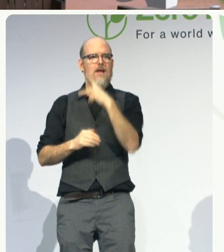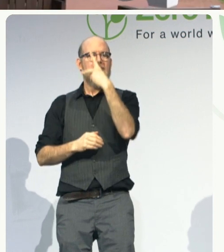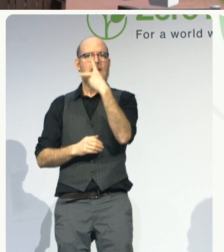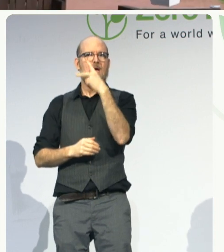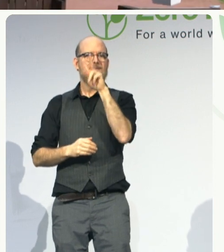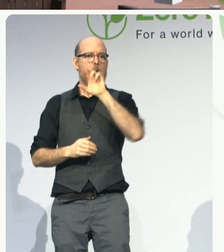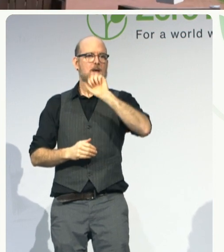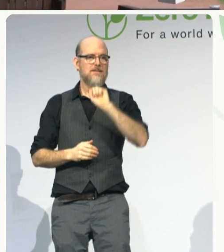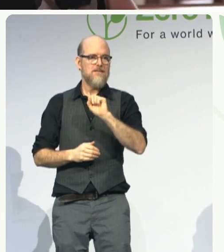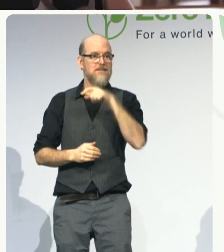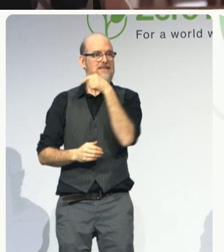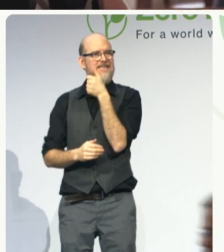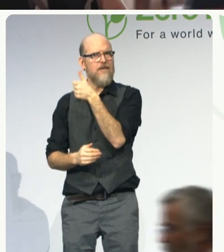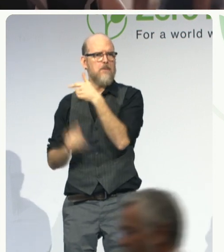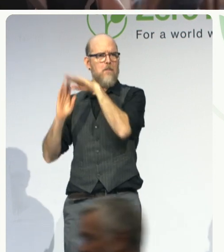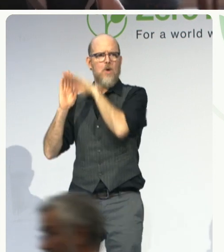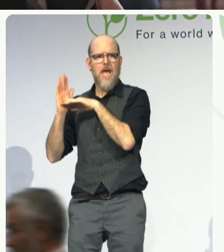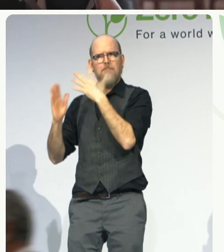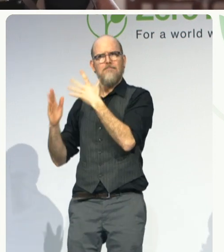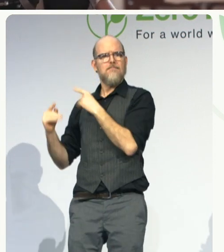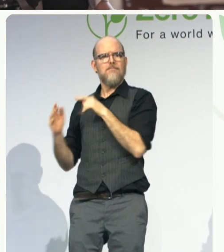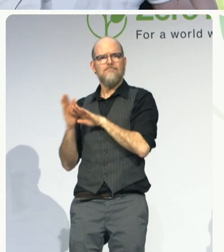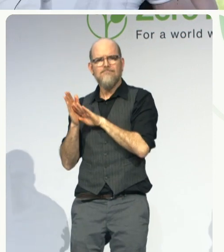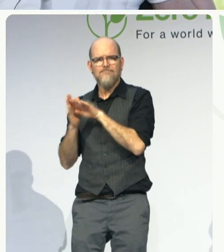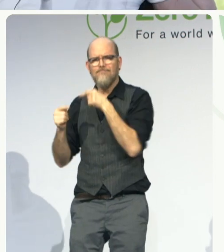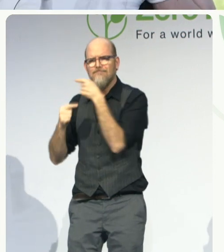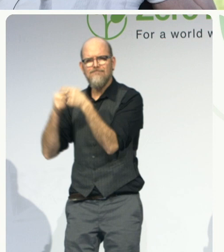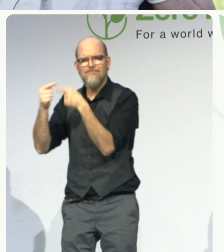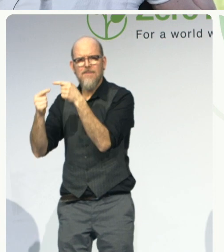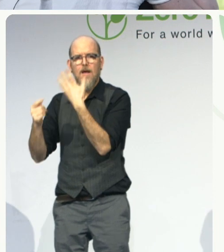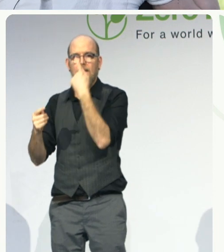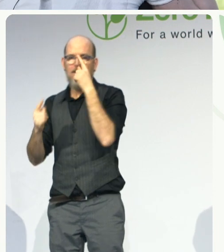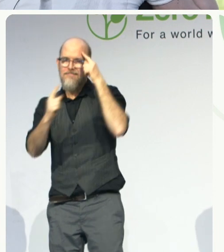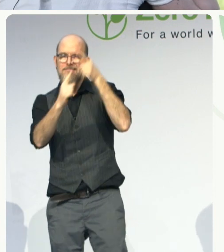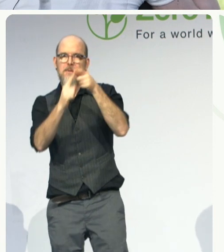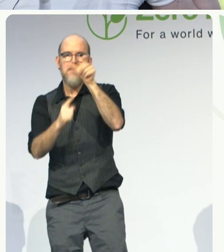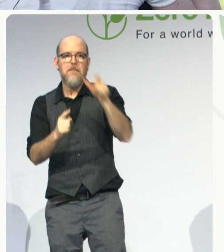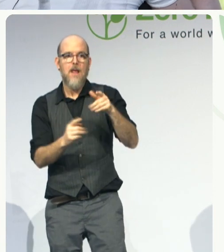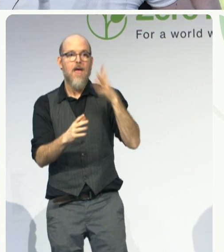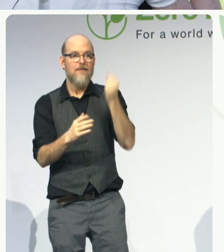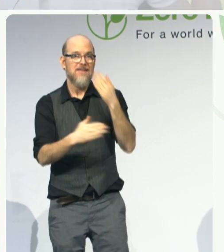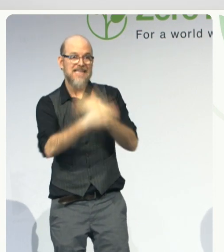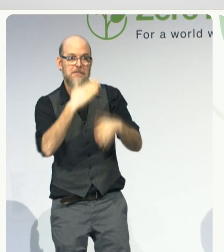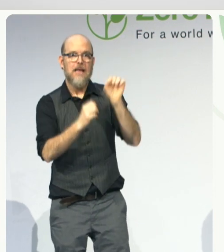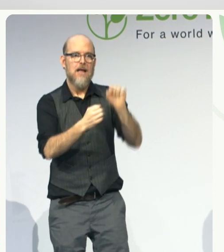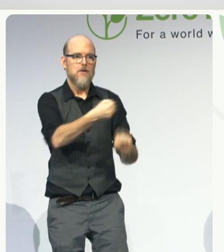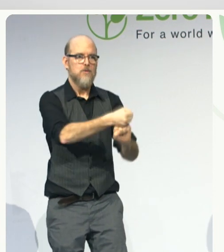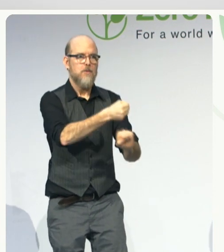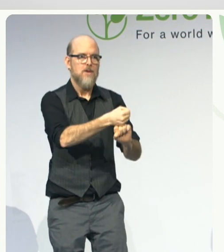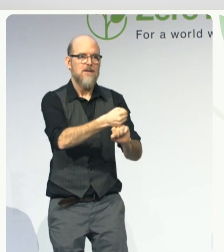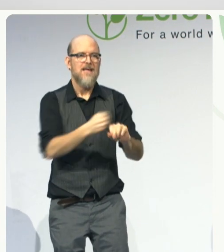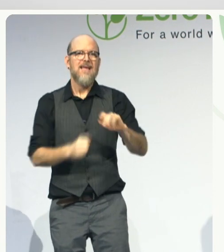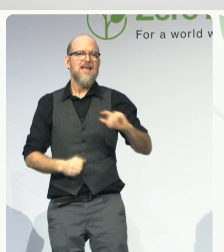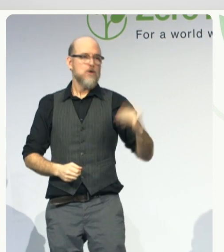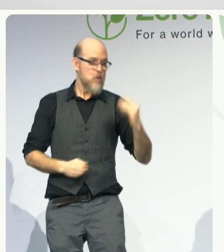of Adulthood, a program designed to assist people with disabilities to transition from secondary education to the next